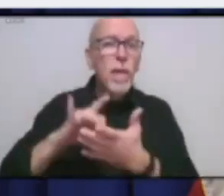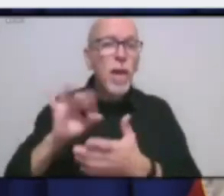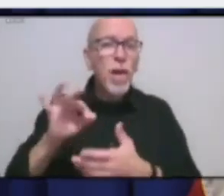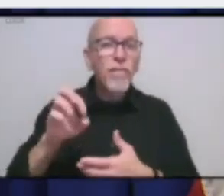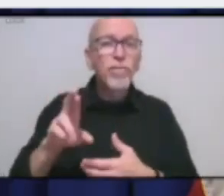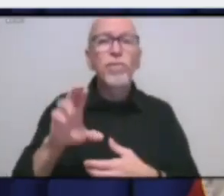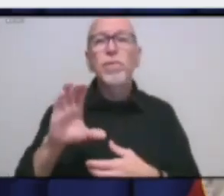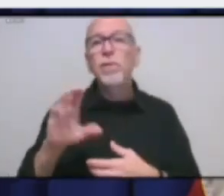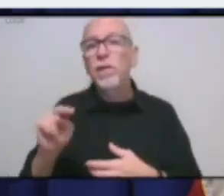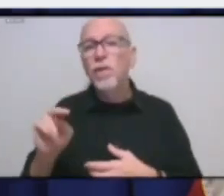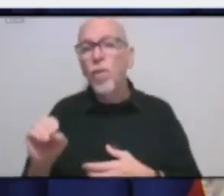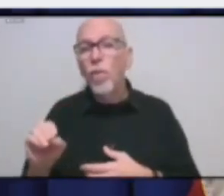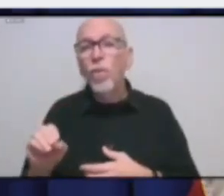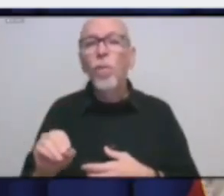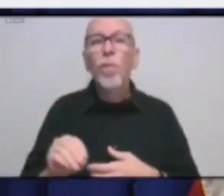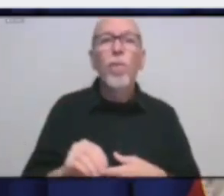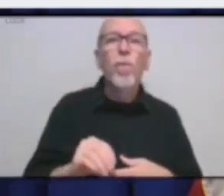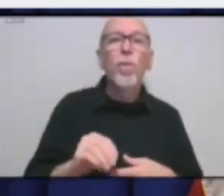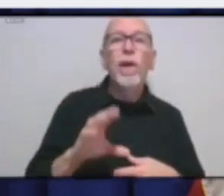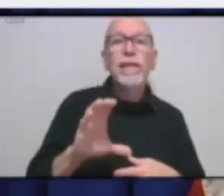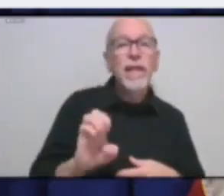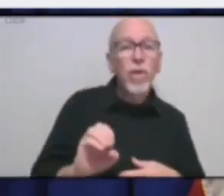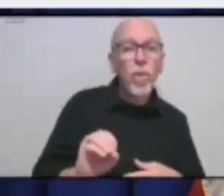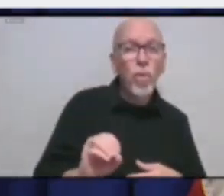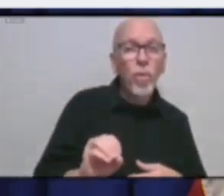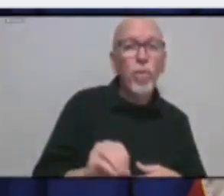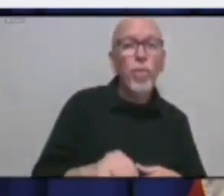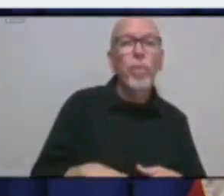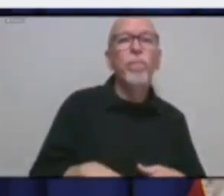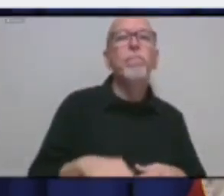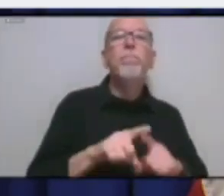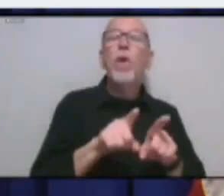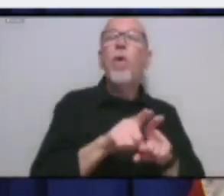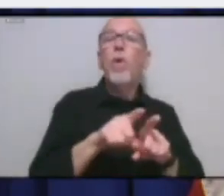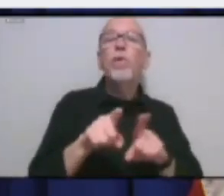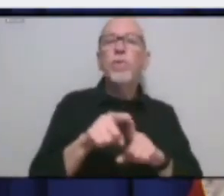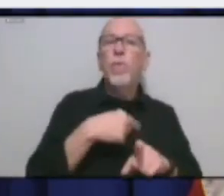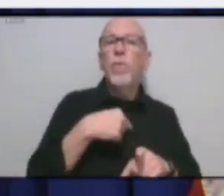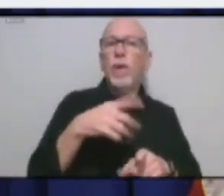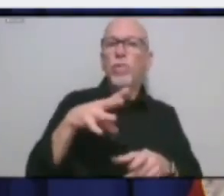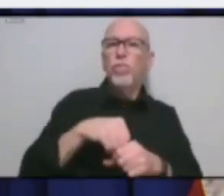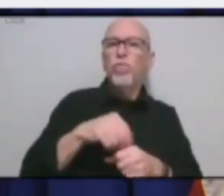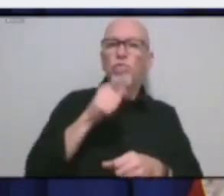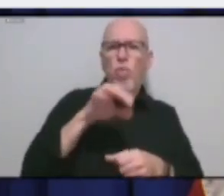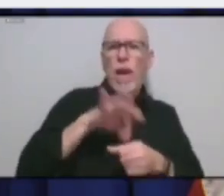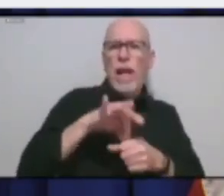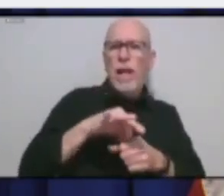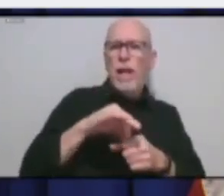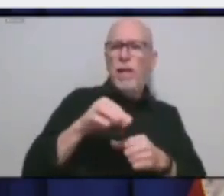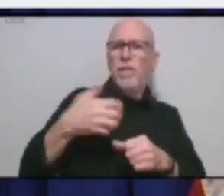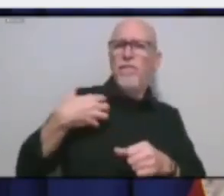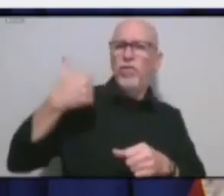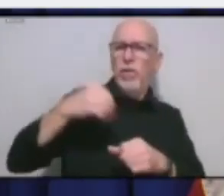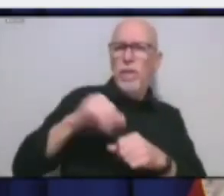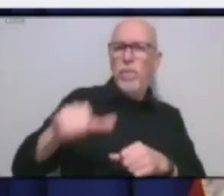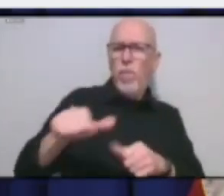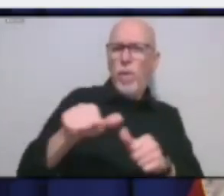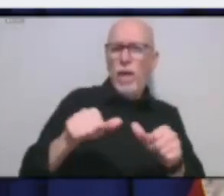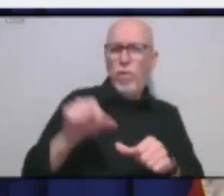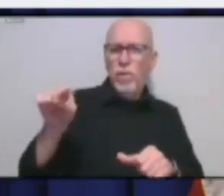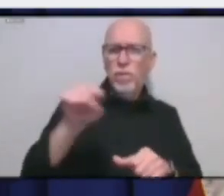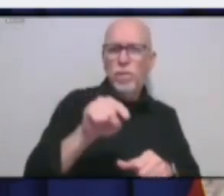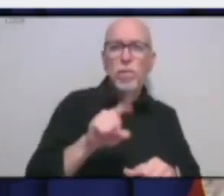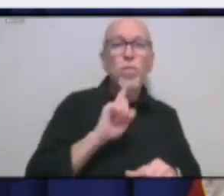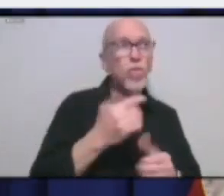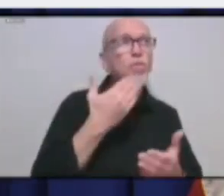and also CEOs, but we also included elected officials from those areas. And it was a really good forum